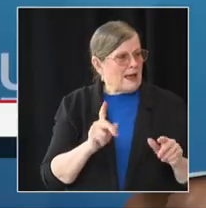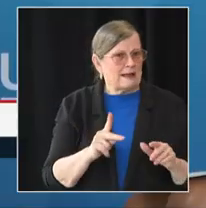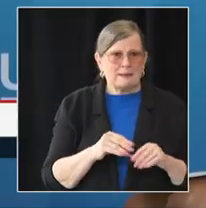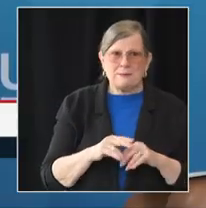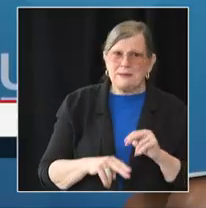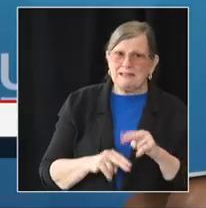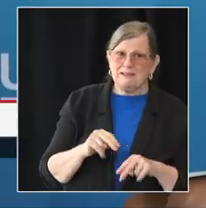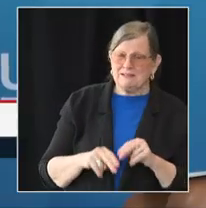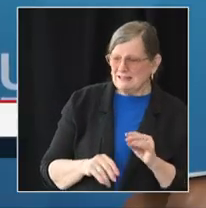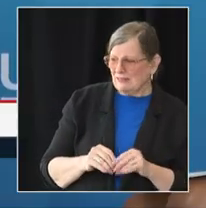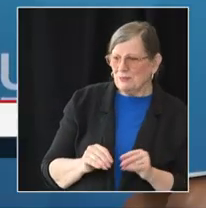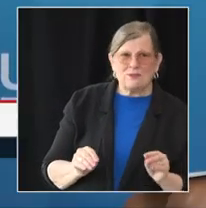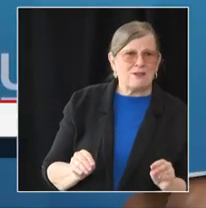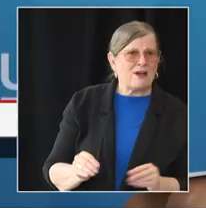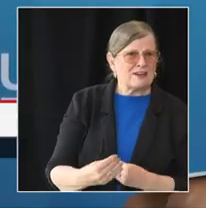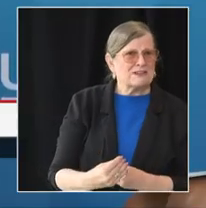that,